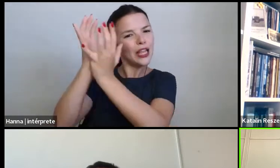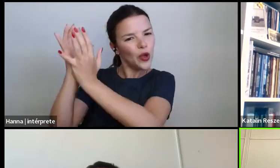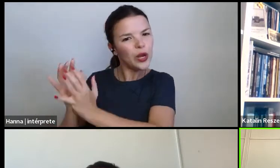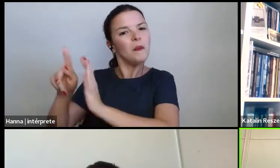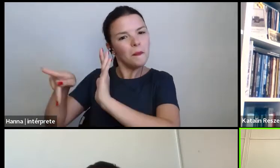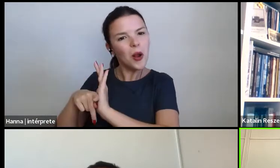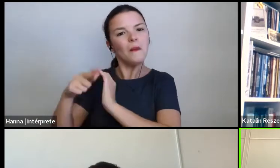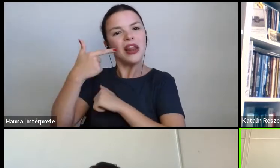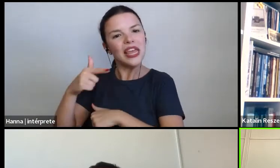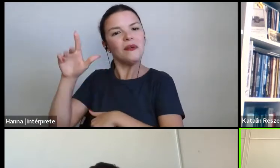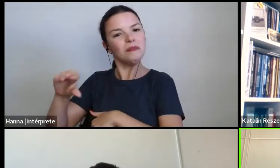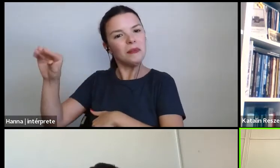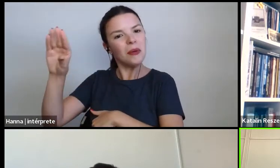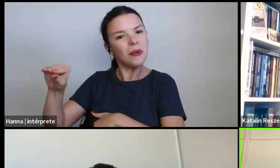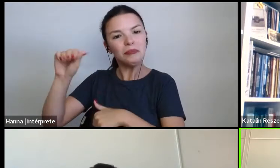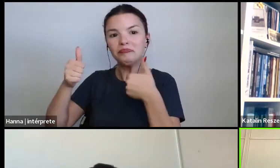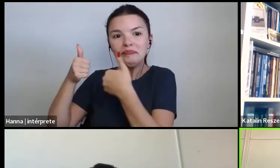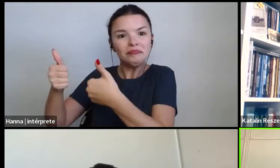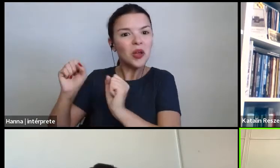They are